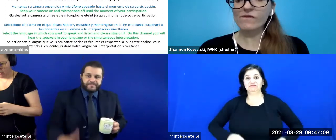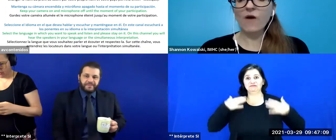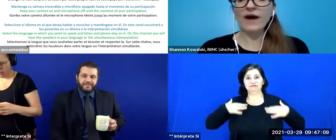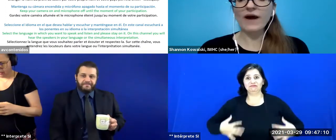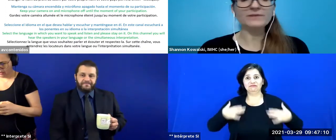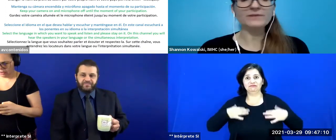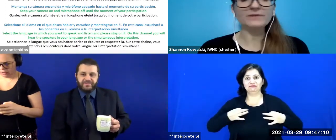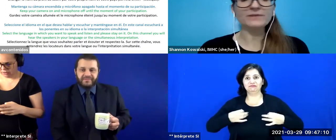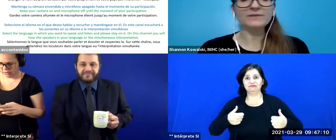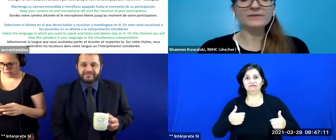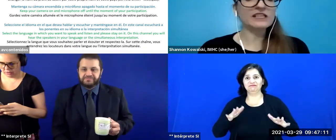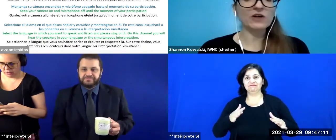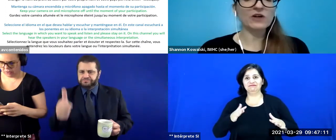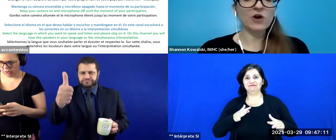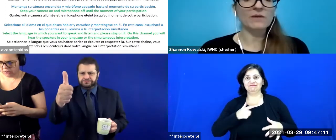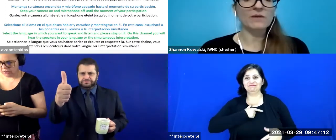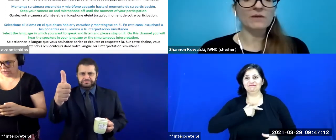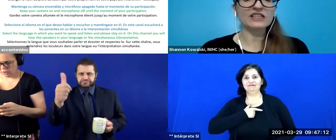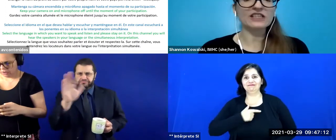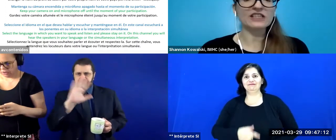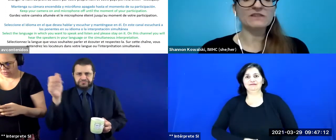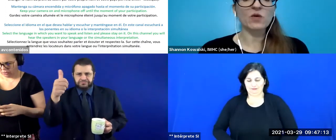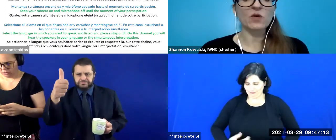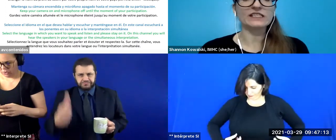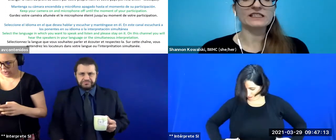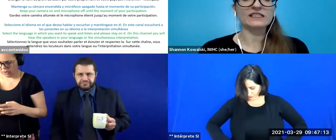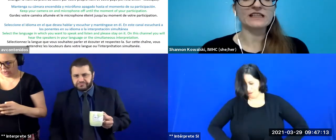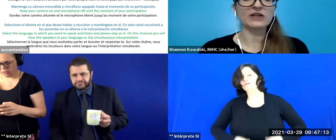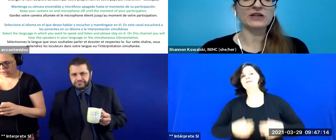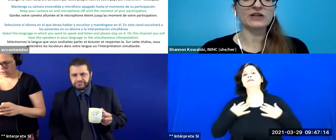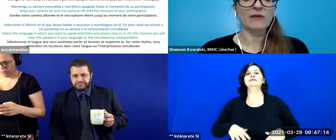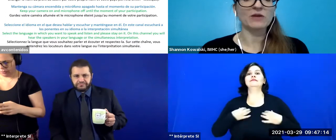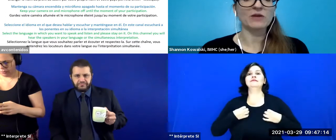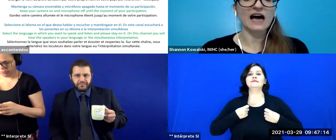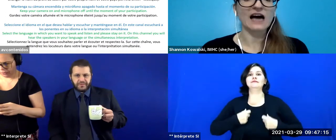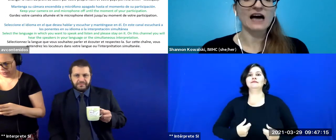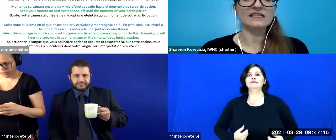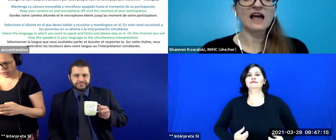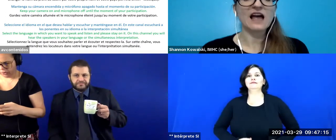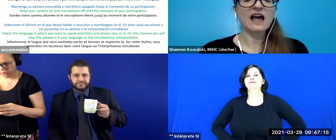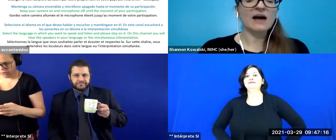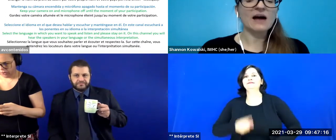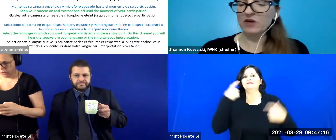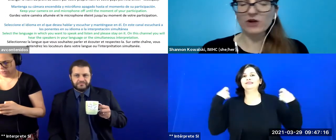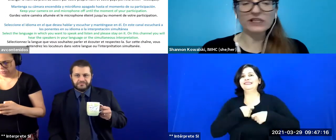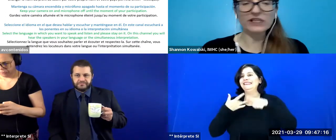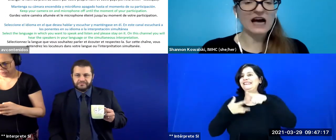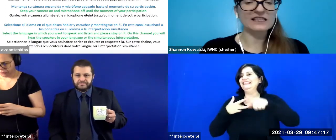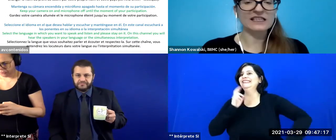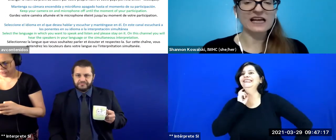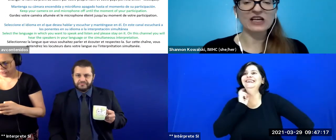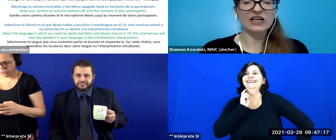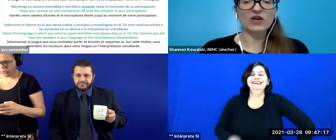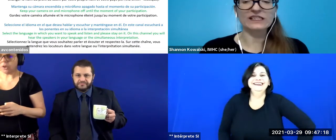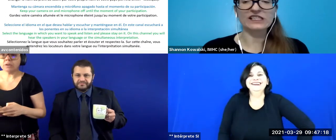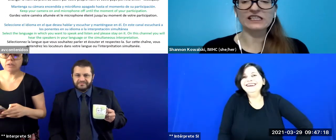Mm-hmm. Okay. I just wanted to let you all know that in terms of the questions that I'm going to ask, I'm going to